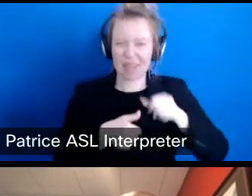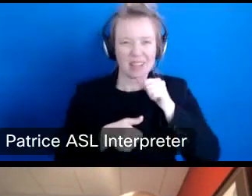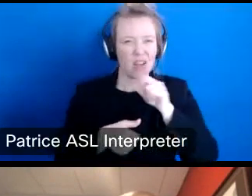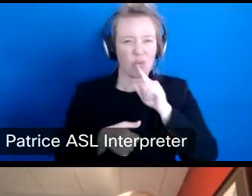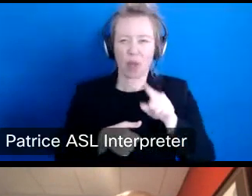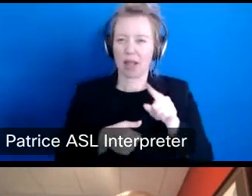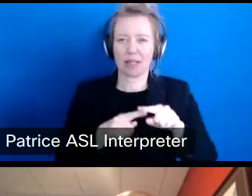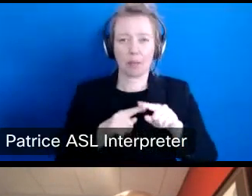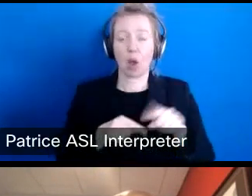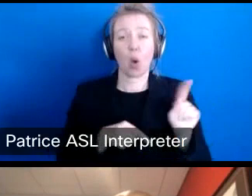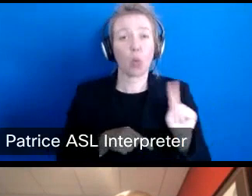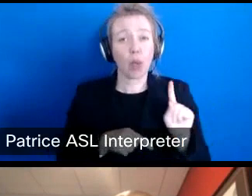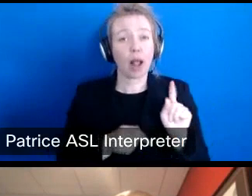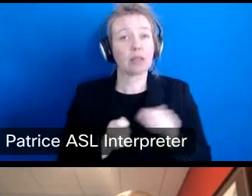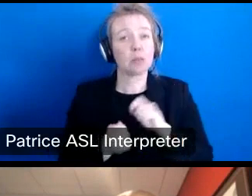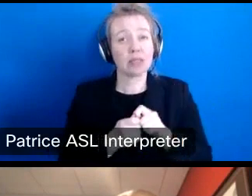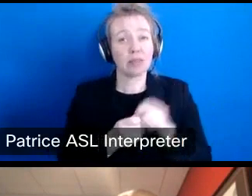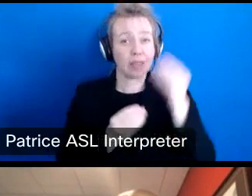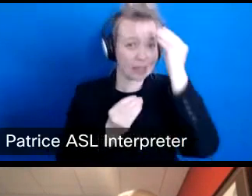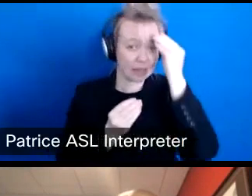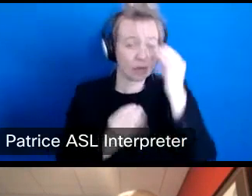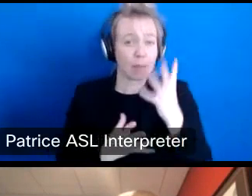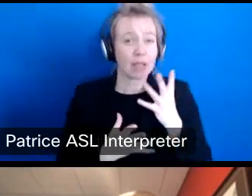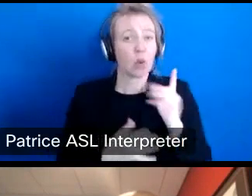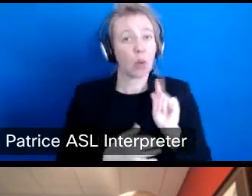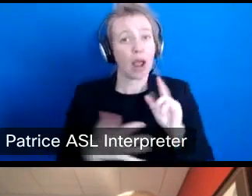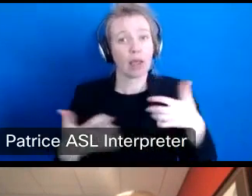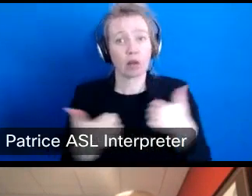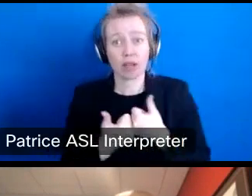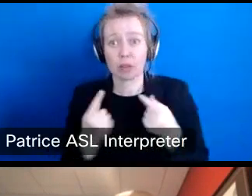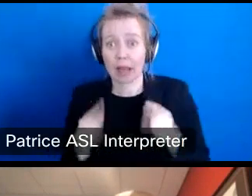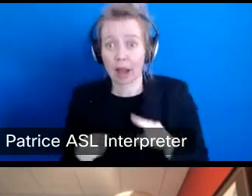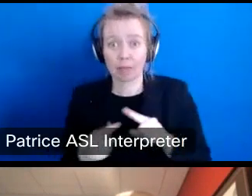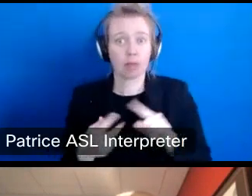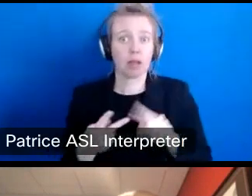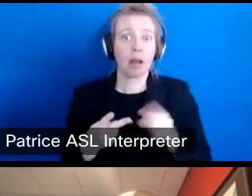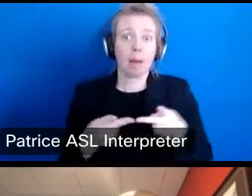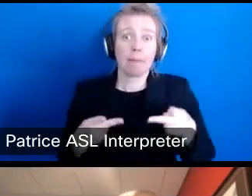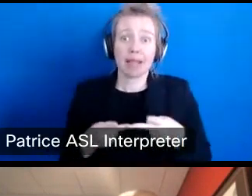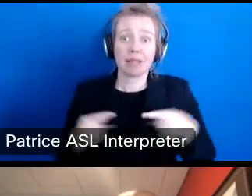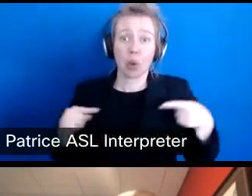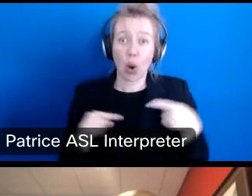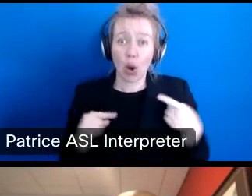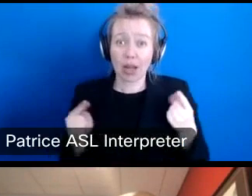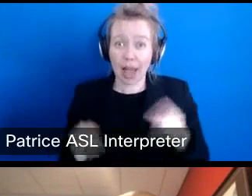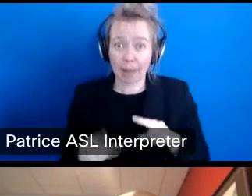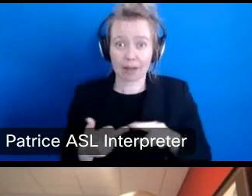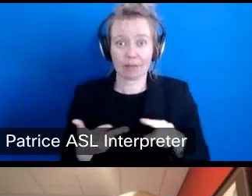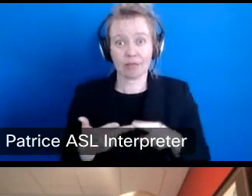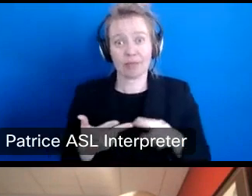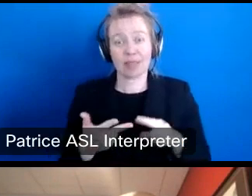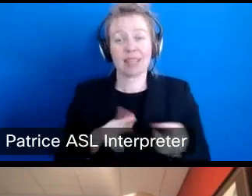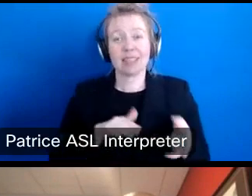based on where the actual data was showing us where crashes were occurring, where injuries were occurring, where fatalities were occurring. Most